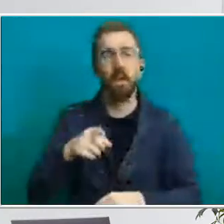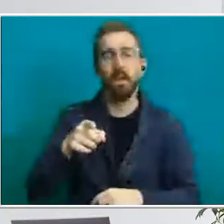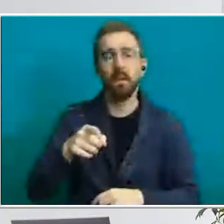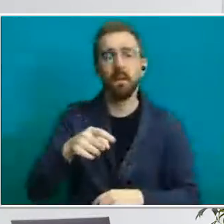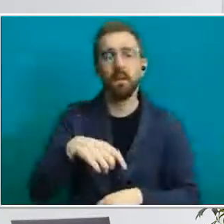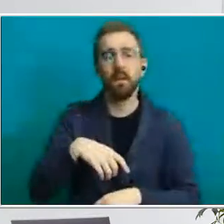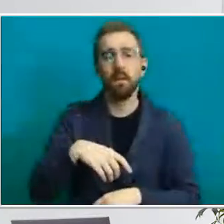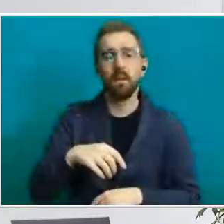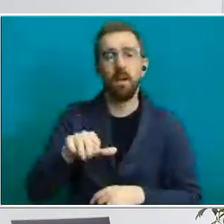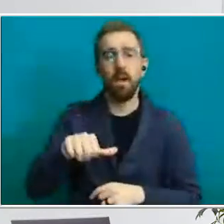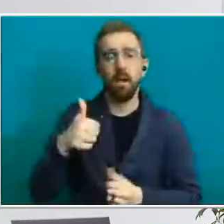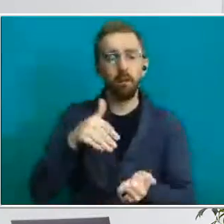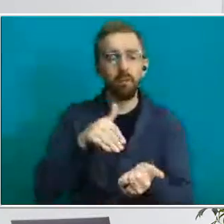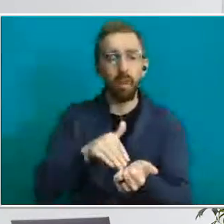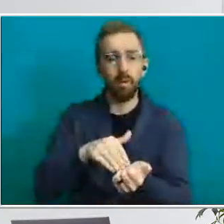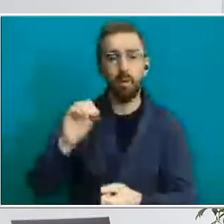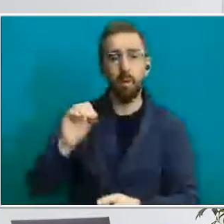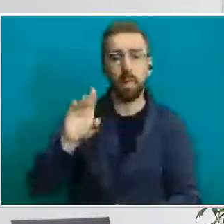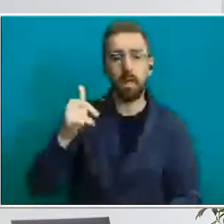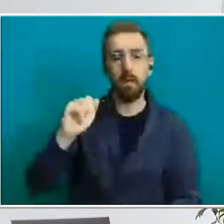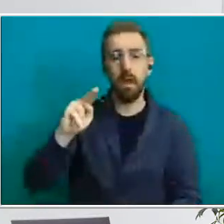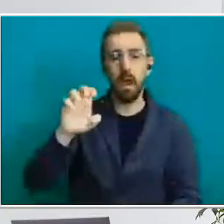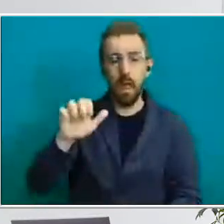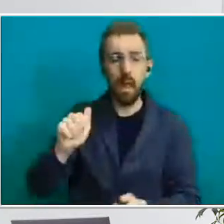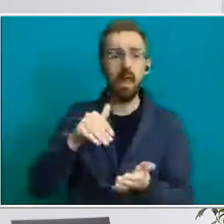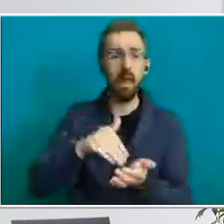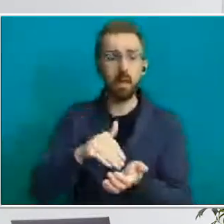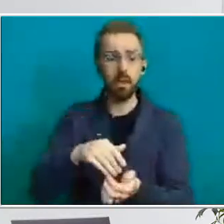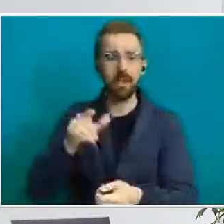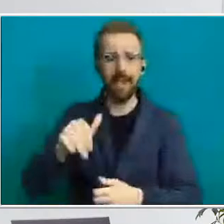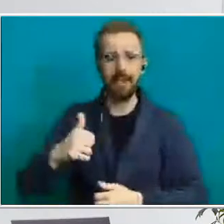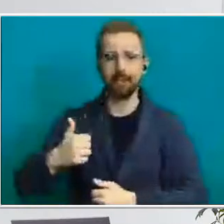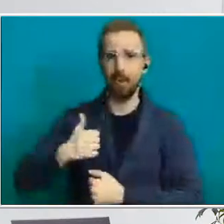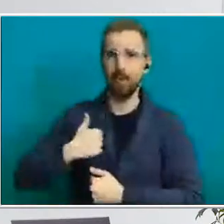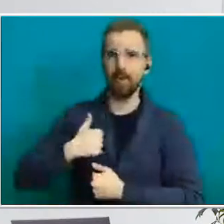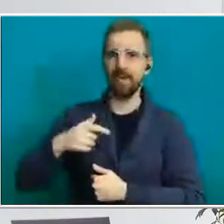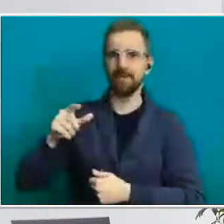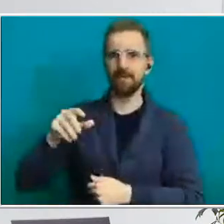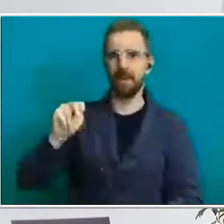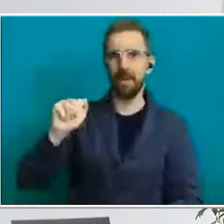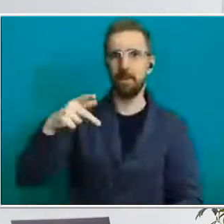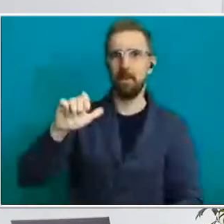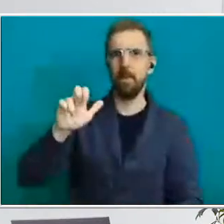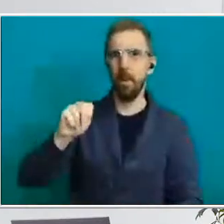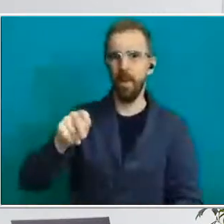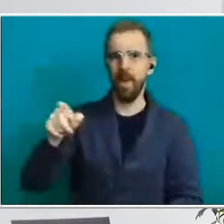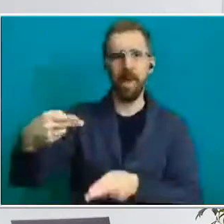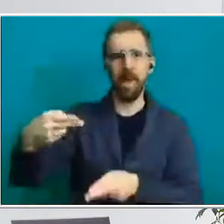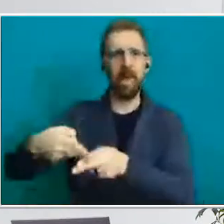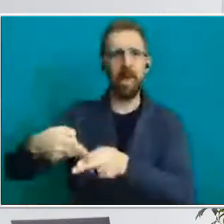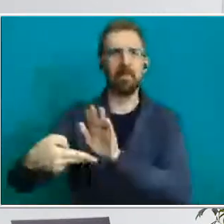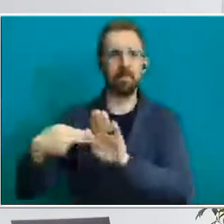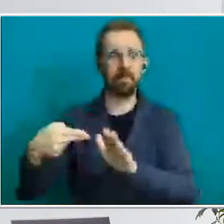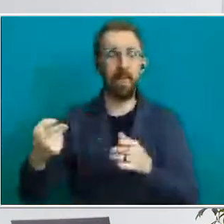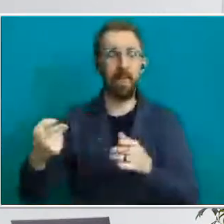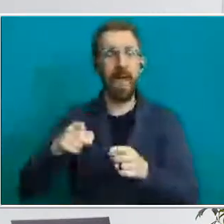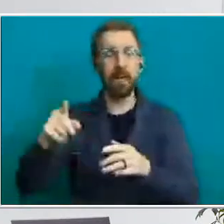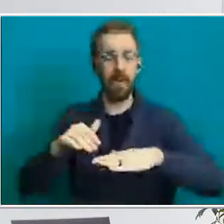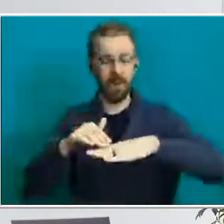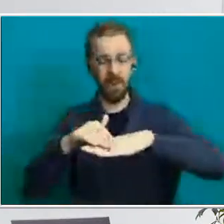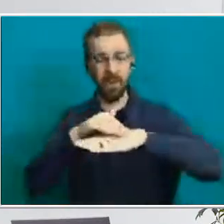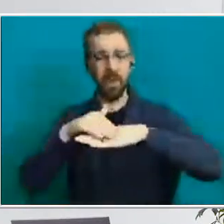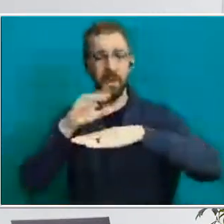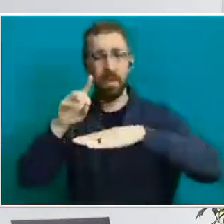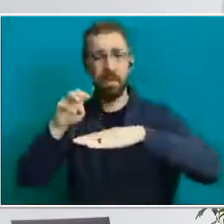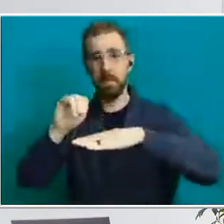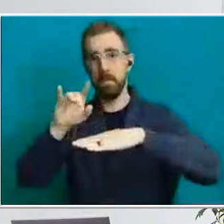in Napoleon Army that named it. But what happens is you injure the midfoot. It's like it can be a midfoot sprain